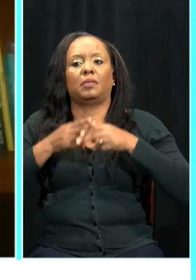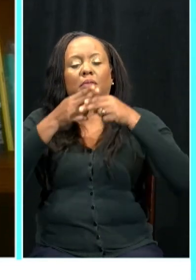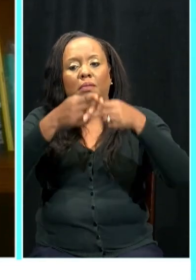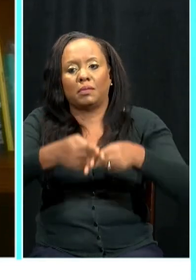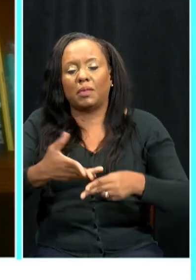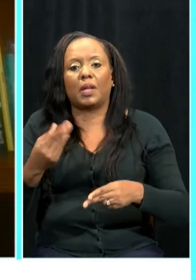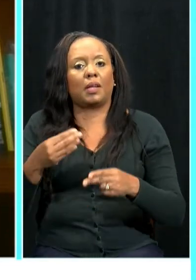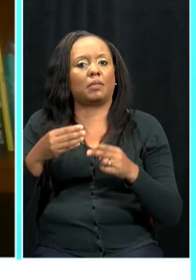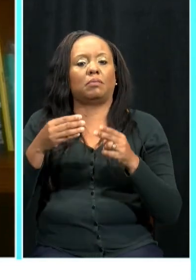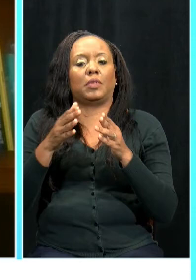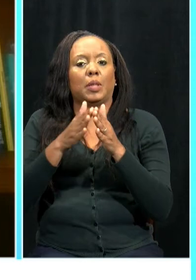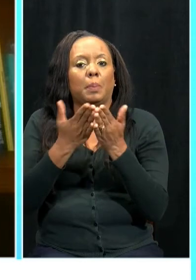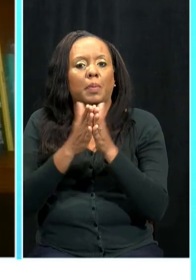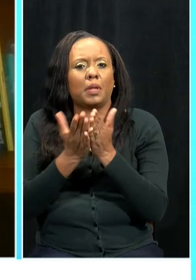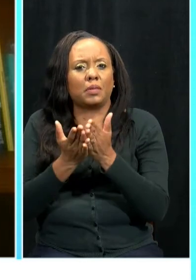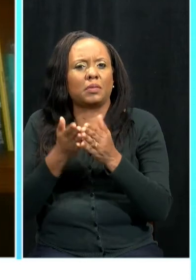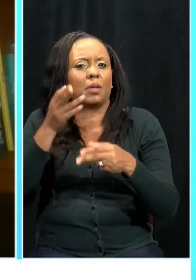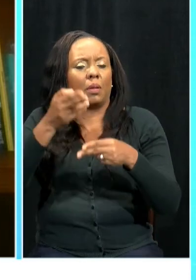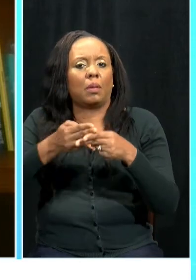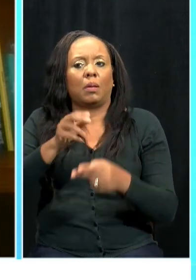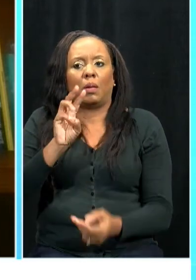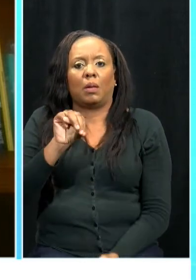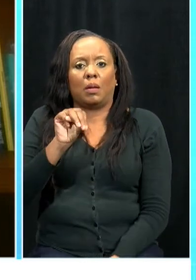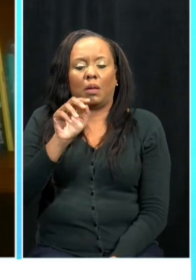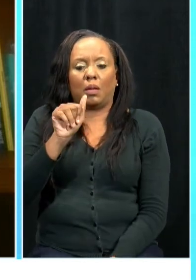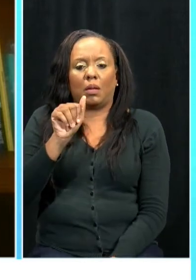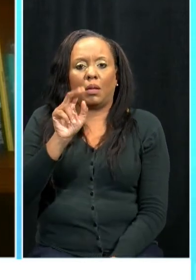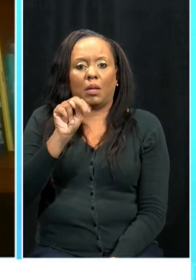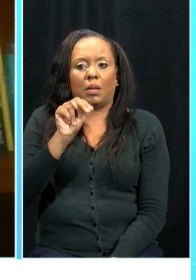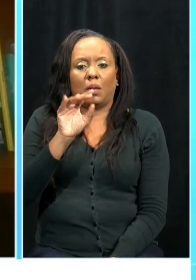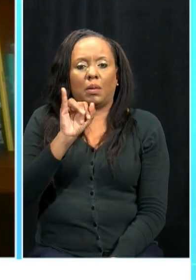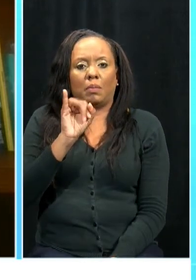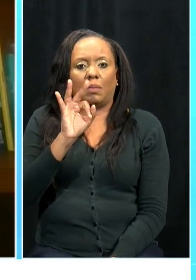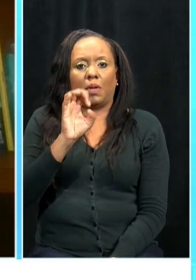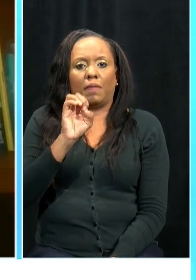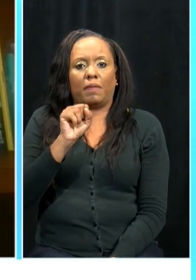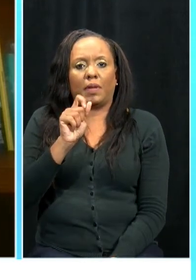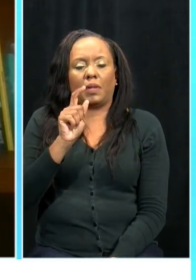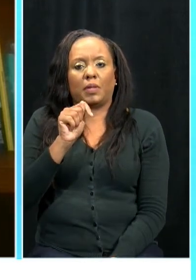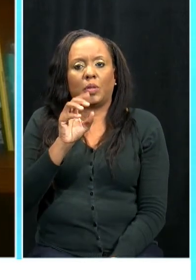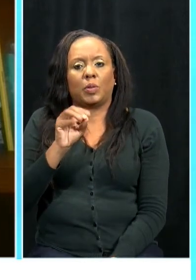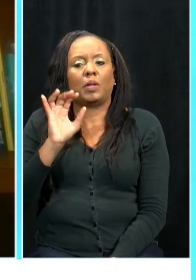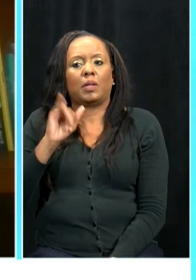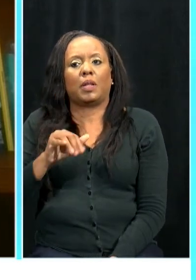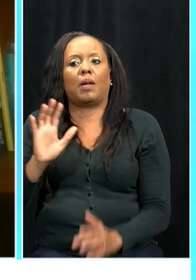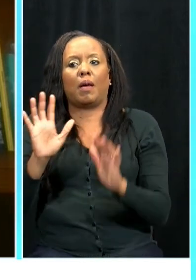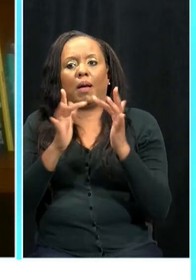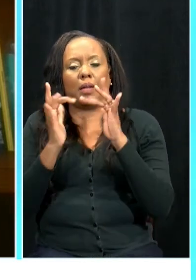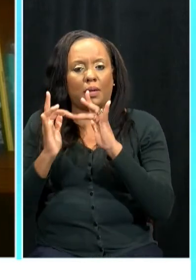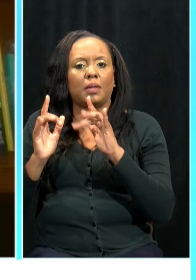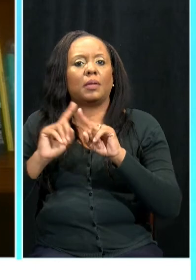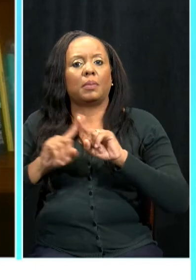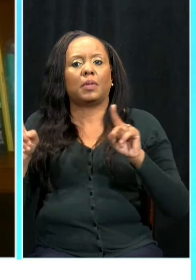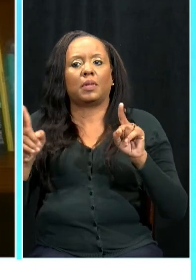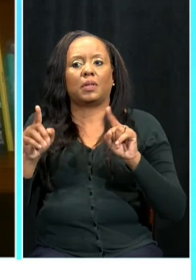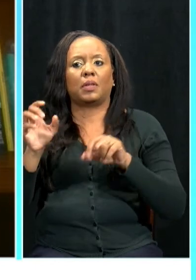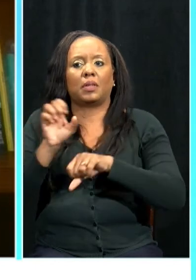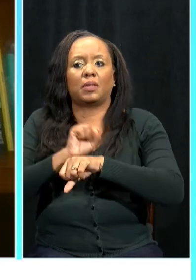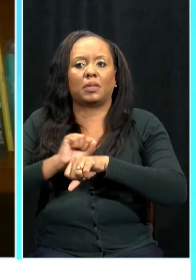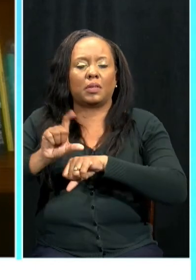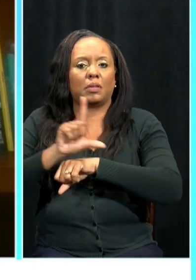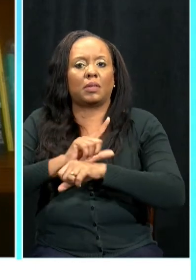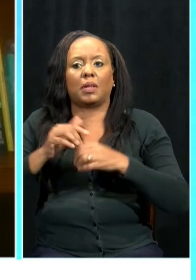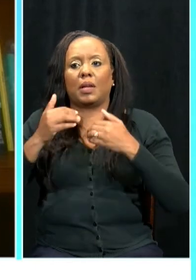manifesto presentation, these were done online, and in my view, they were done very effectively. However, San Lucia had a huge COVID